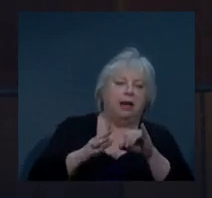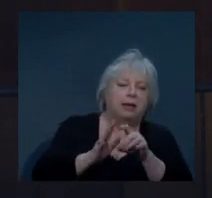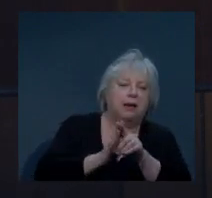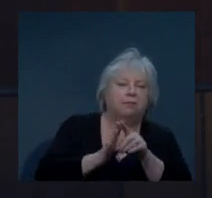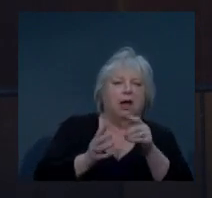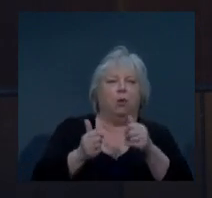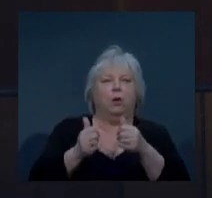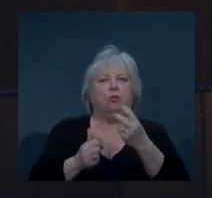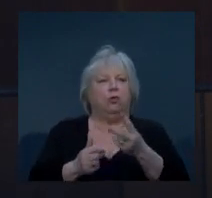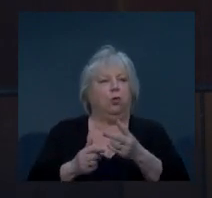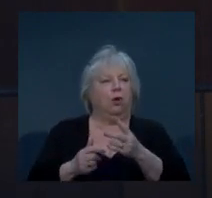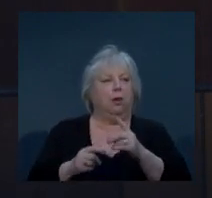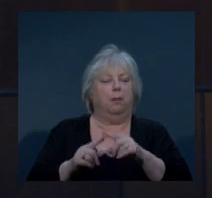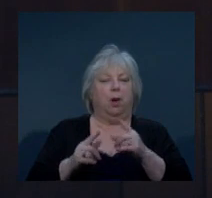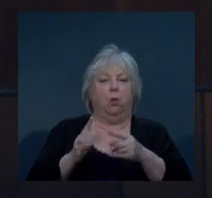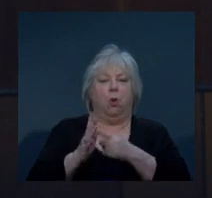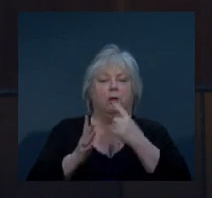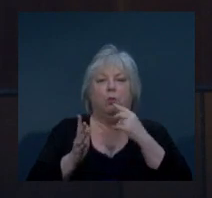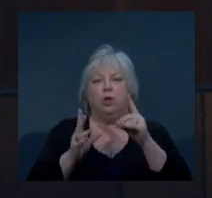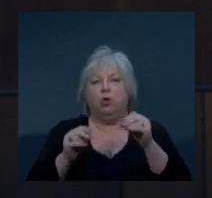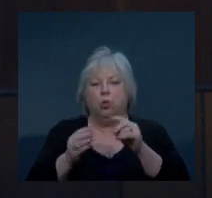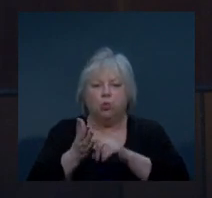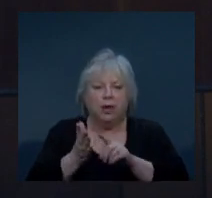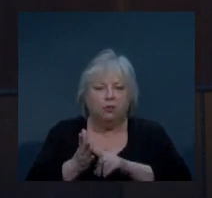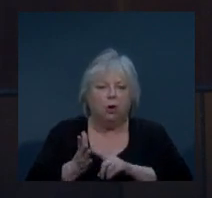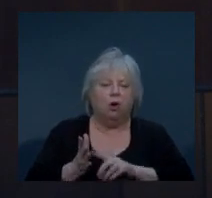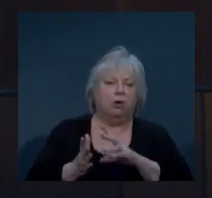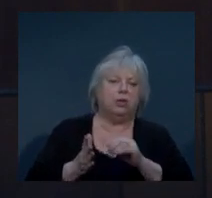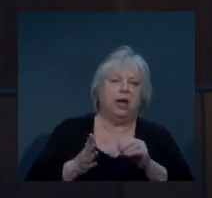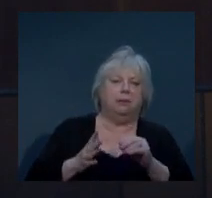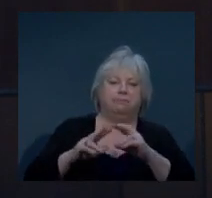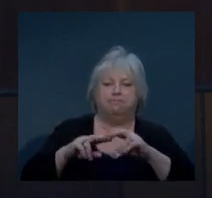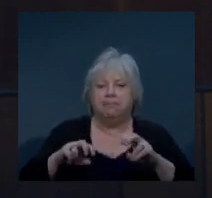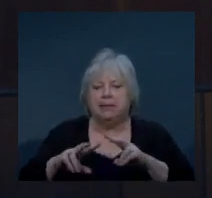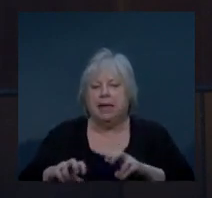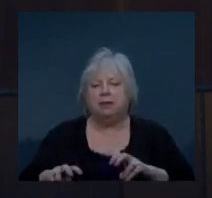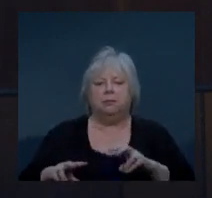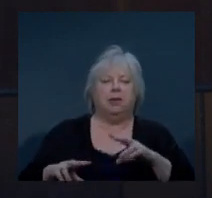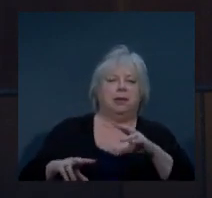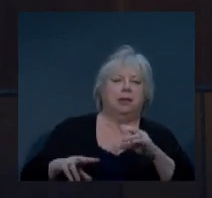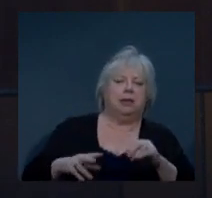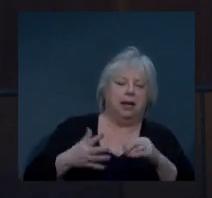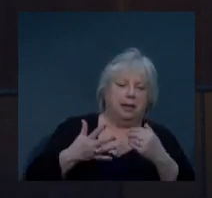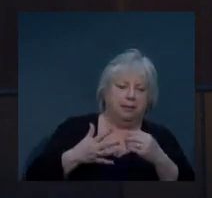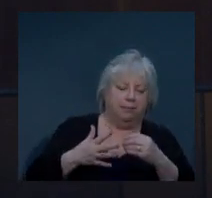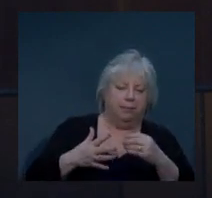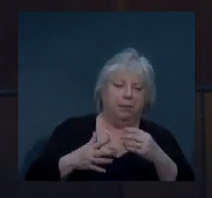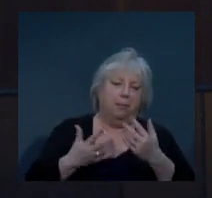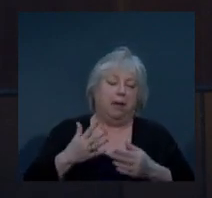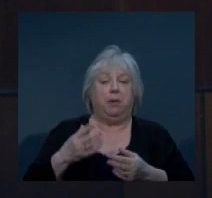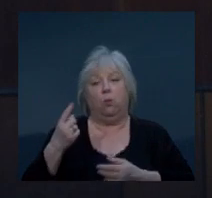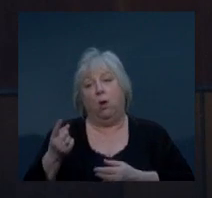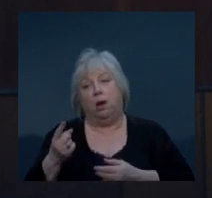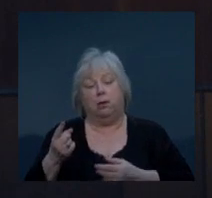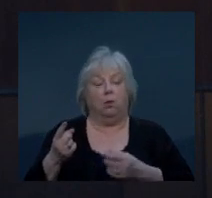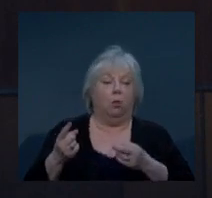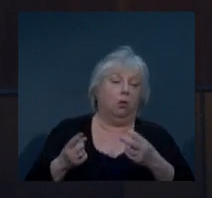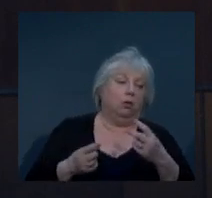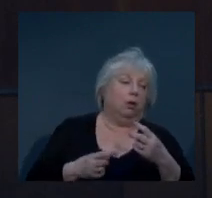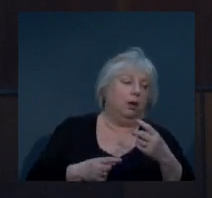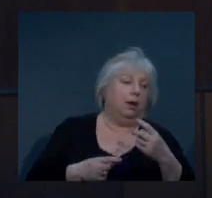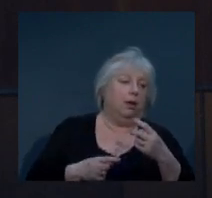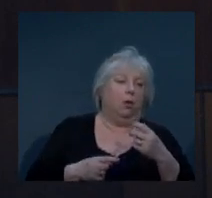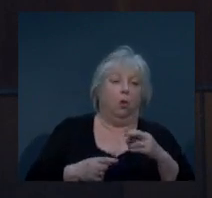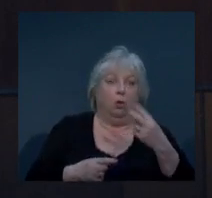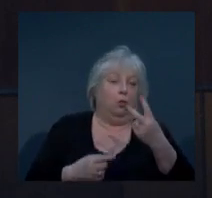we do due diligence and research, that it may be one, or the two that everyone seems to believe